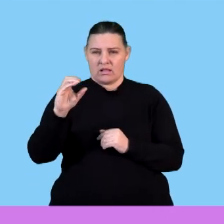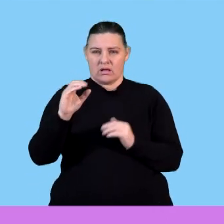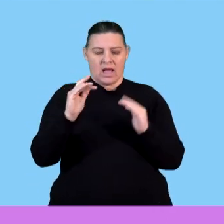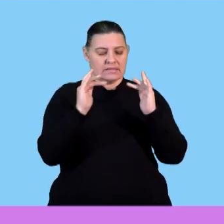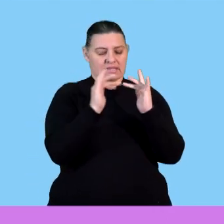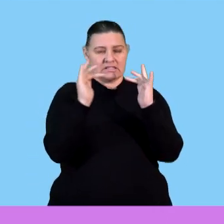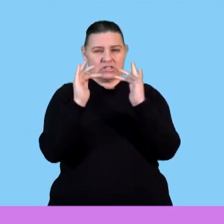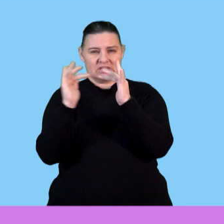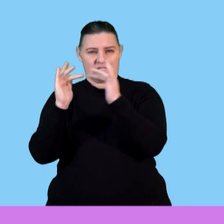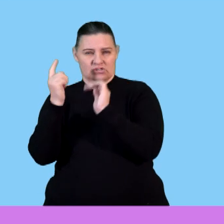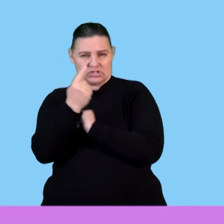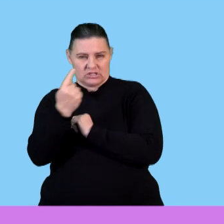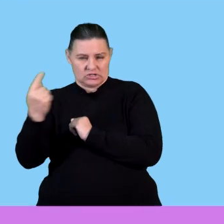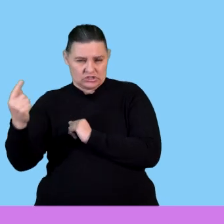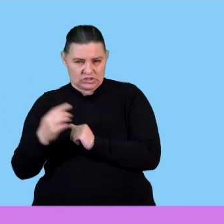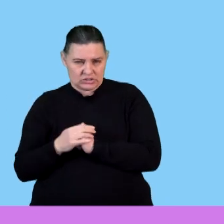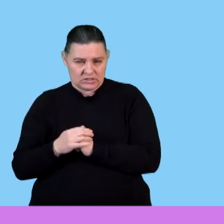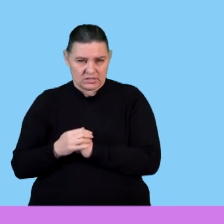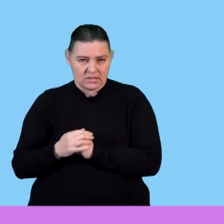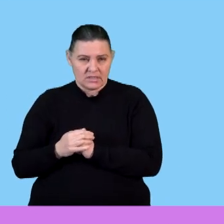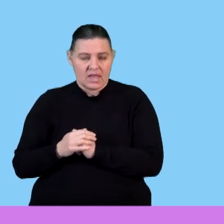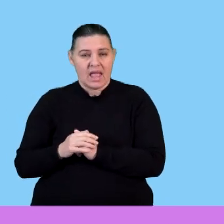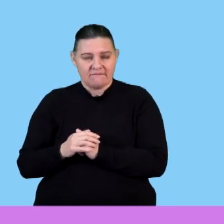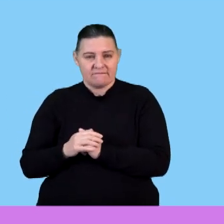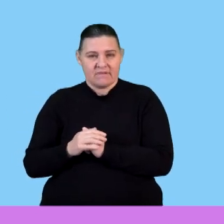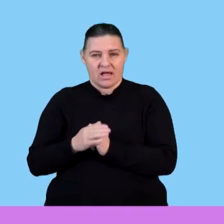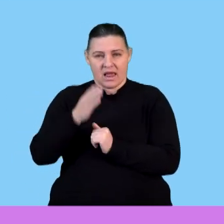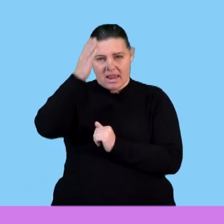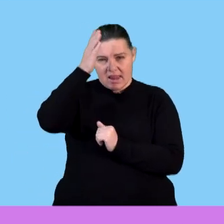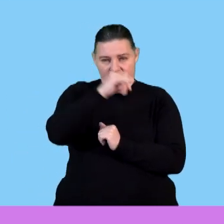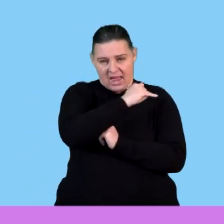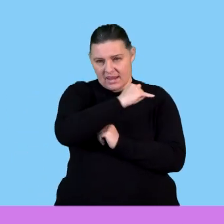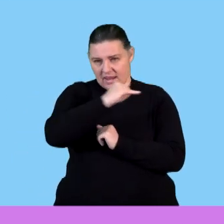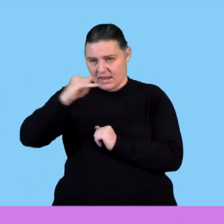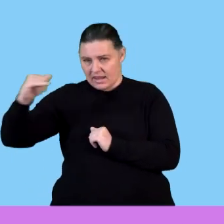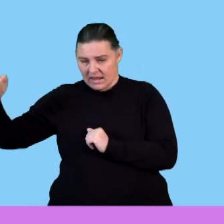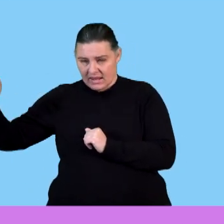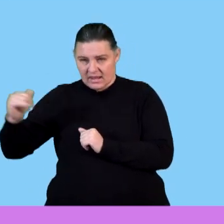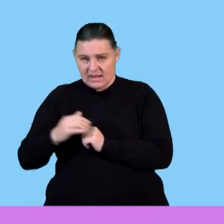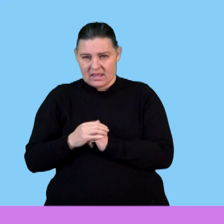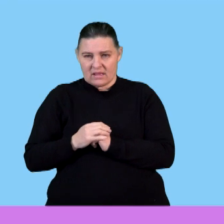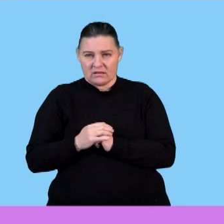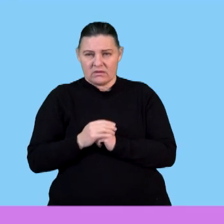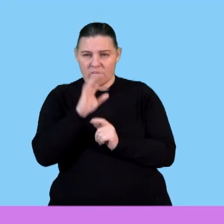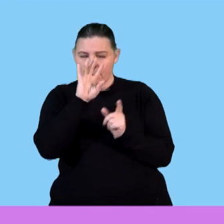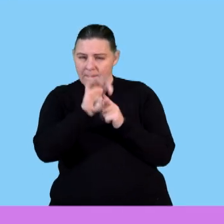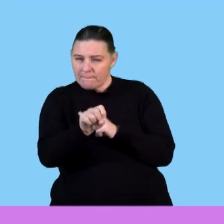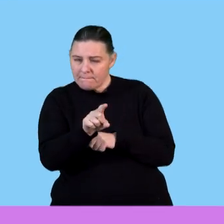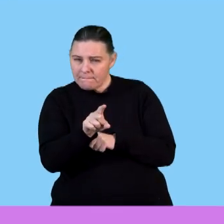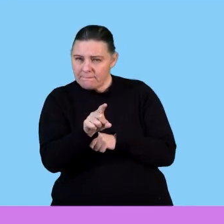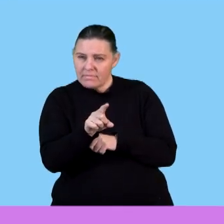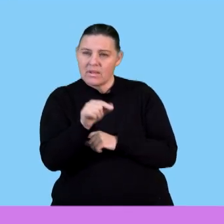out pastry is 1,440 centimeters squared. All right. Determine the diameter of one of the circles.